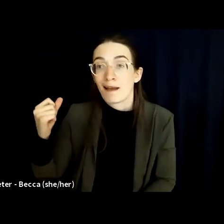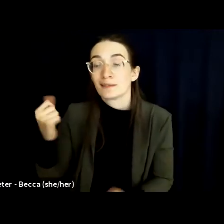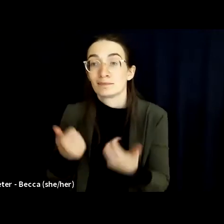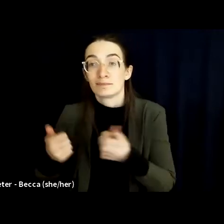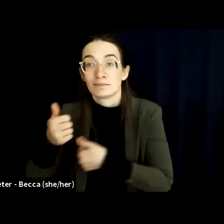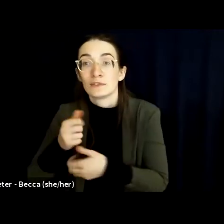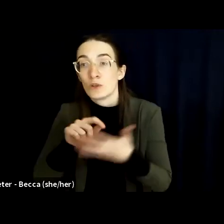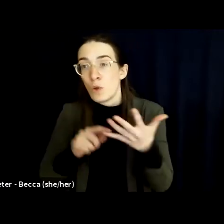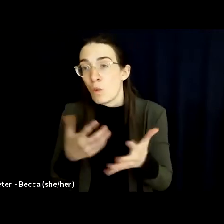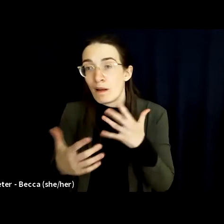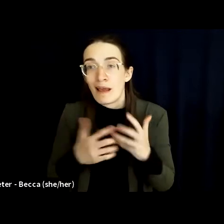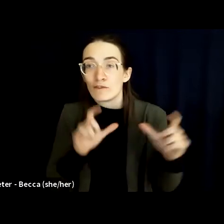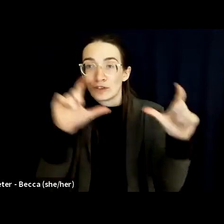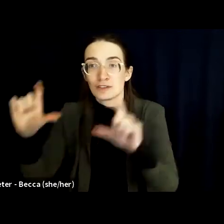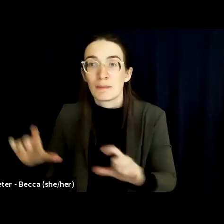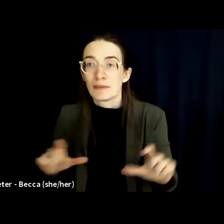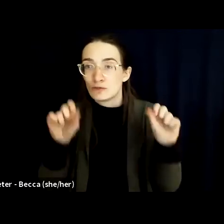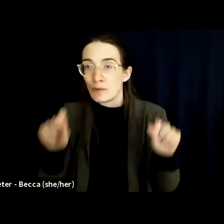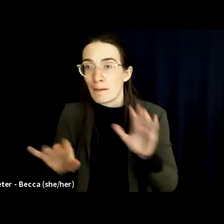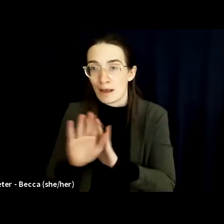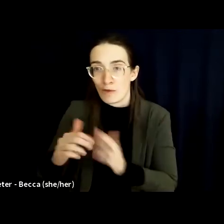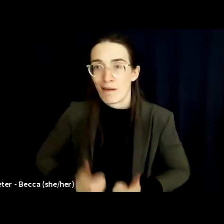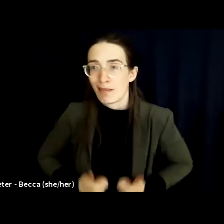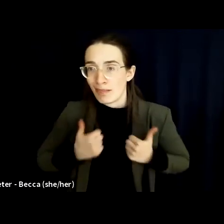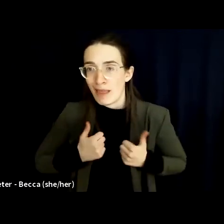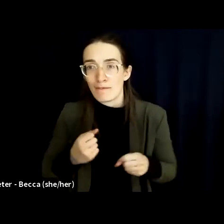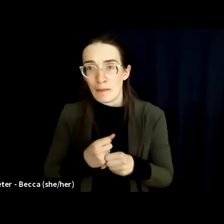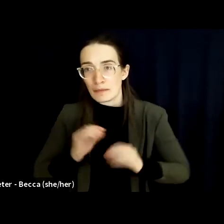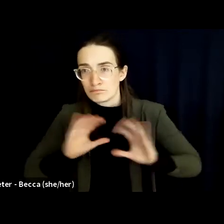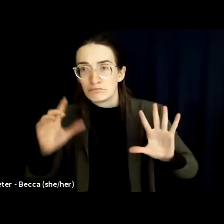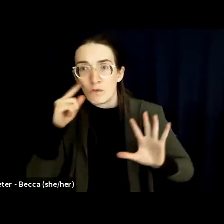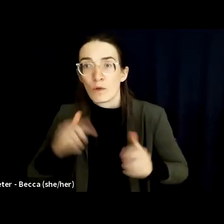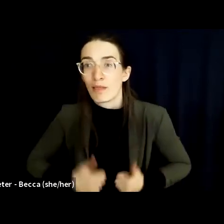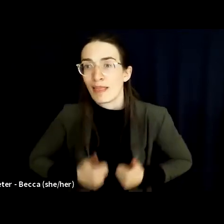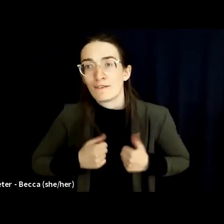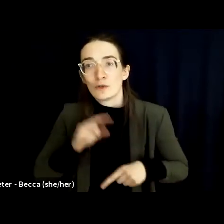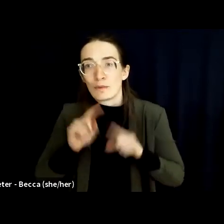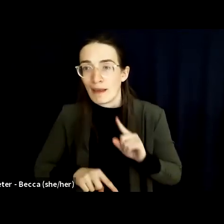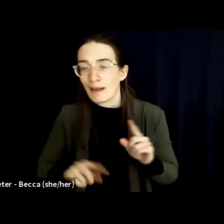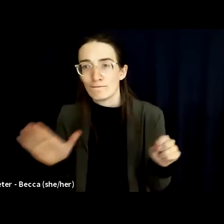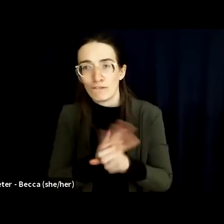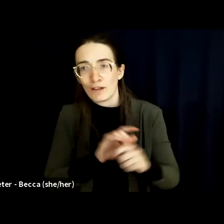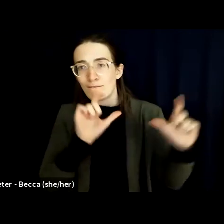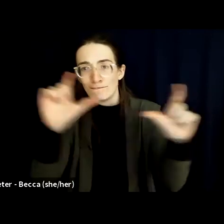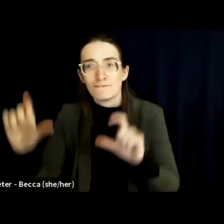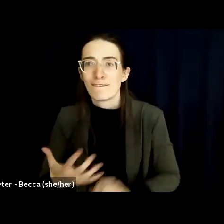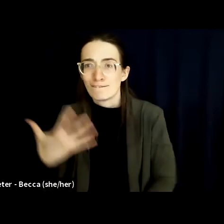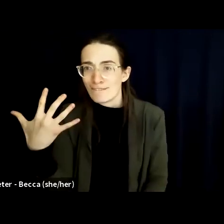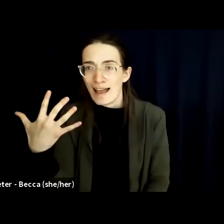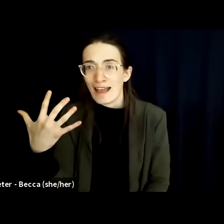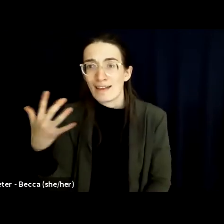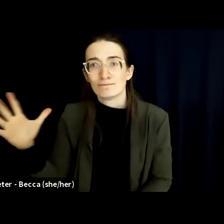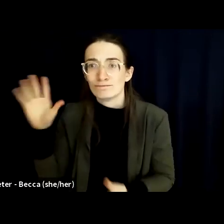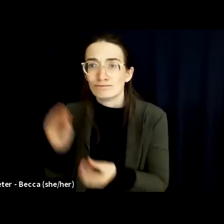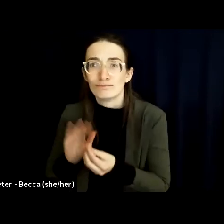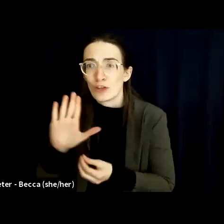most helpful for you to think about, because of course you can't encompass all that you are in just 5 little dimensions, but you can